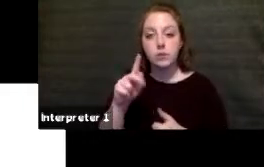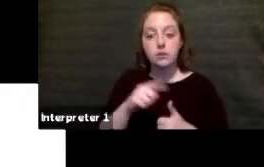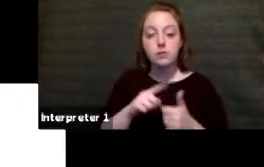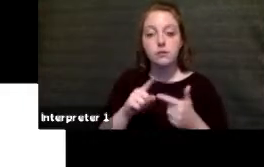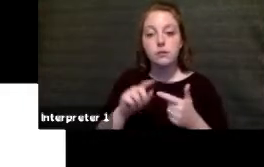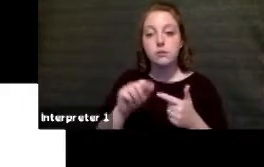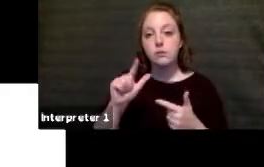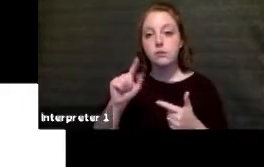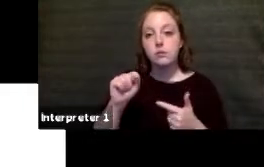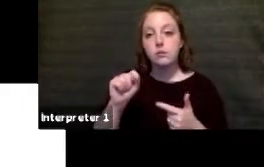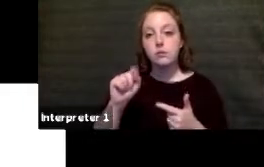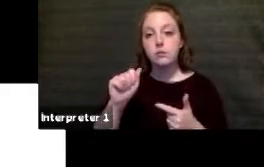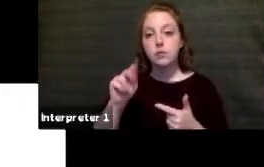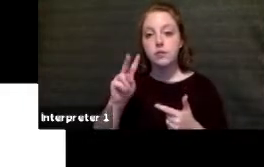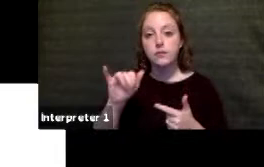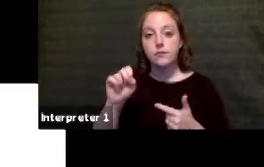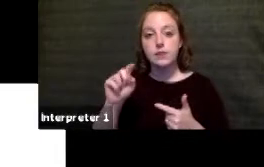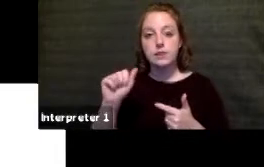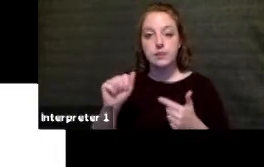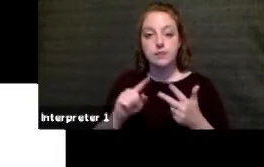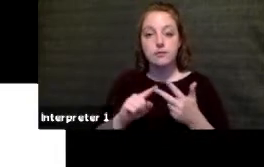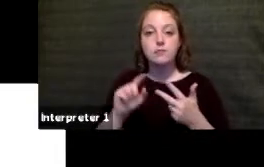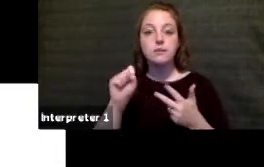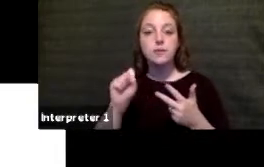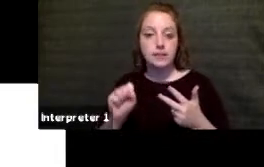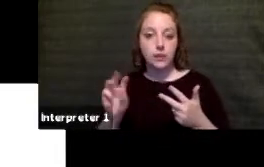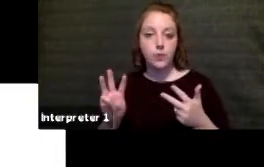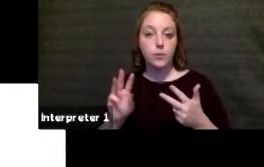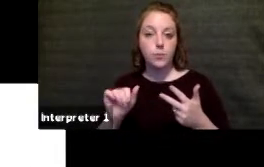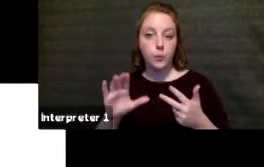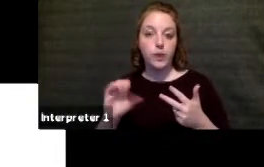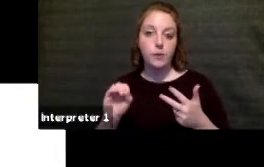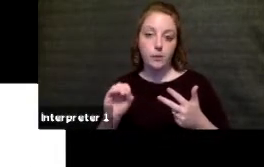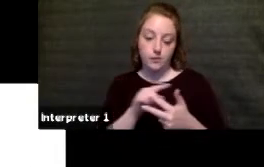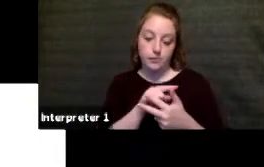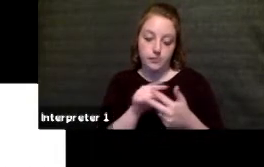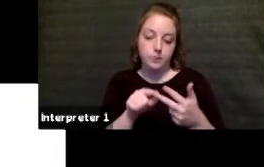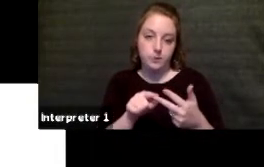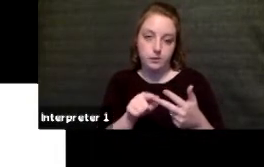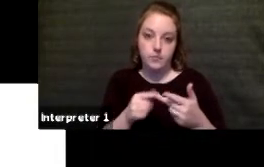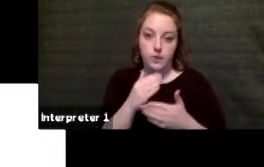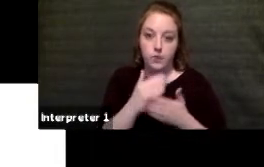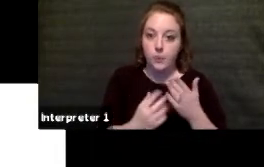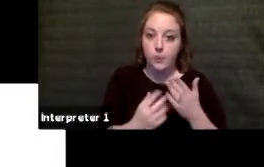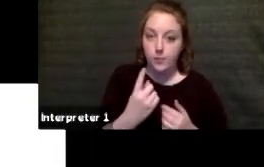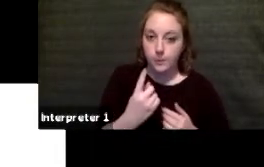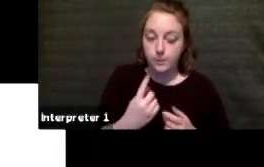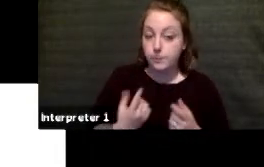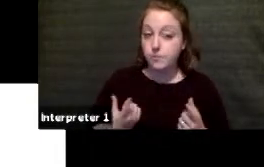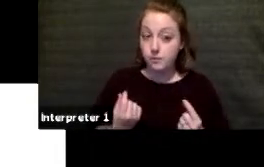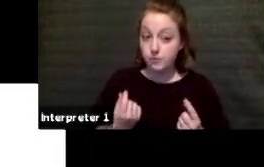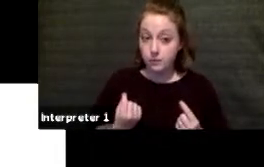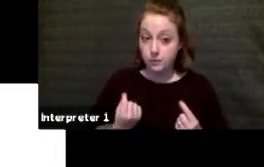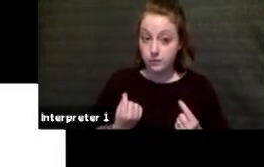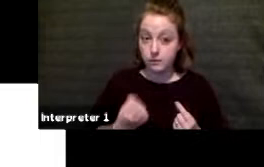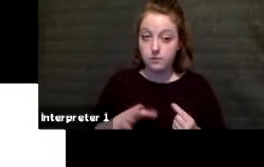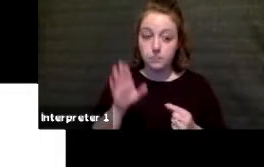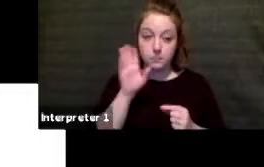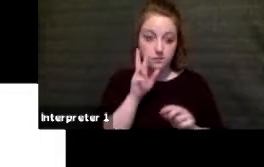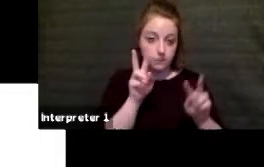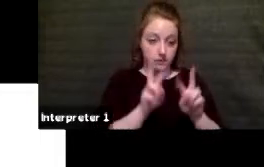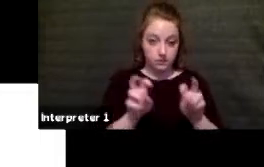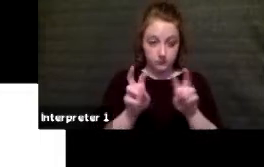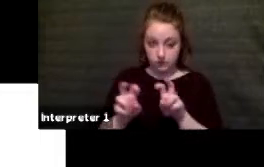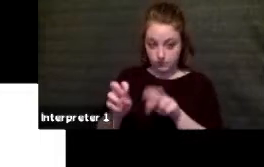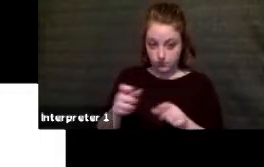campuses. And so how do we do that? Uh, we start looking at an approach, uh, to those campuses. Uh, so